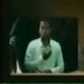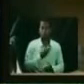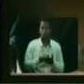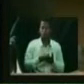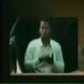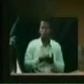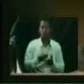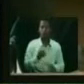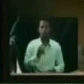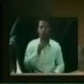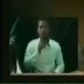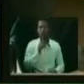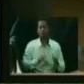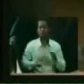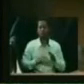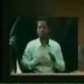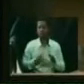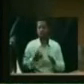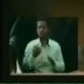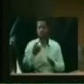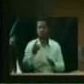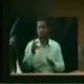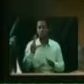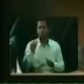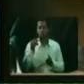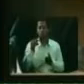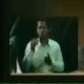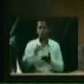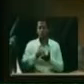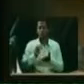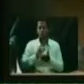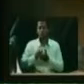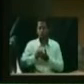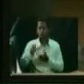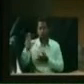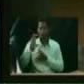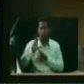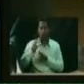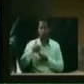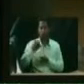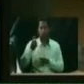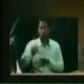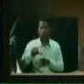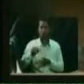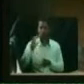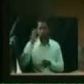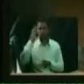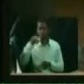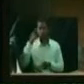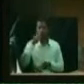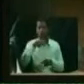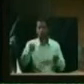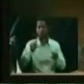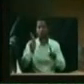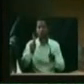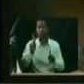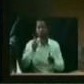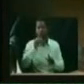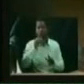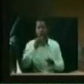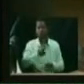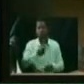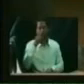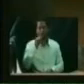we're basically turning down $30,000, and our taxpayers, the money's been spent. So we're going to have to take out, at this